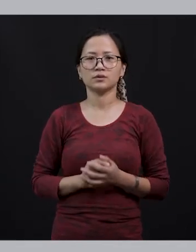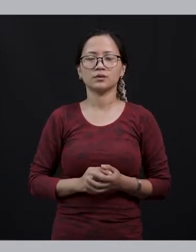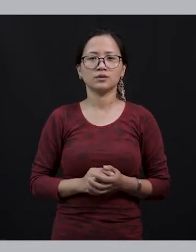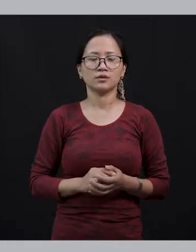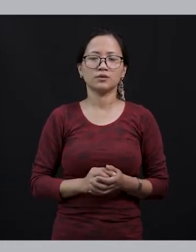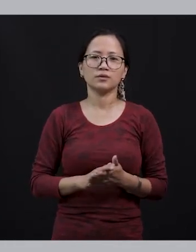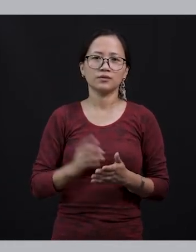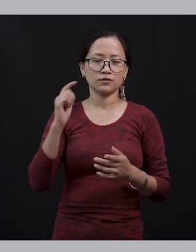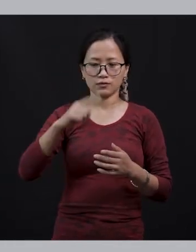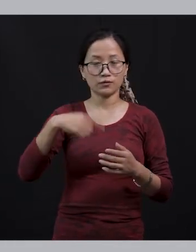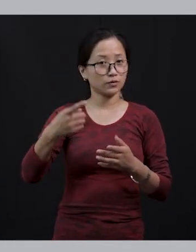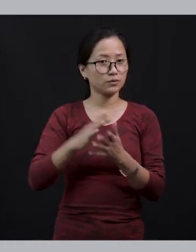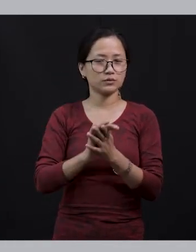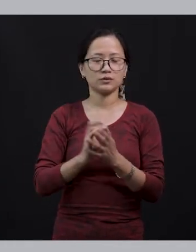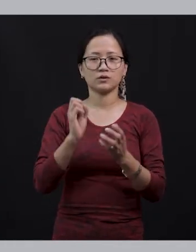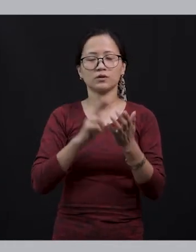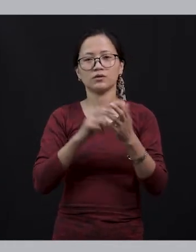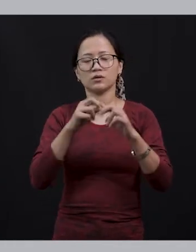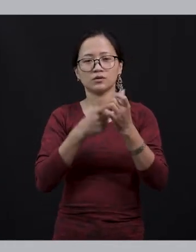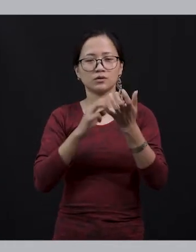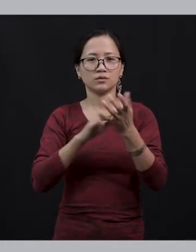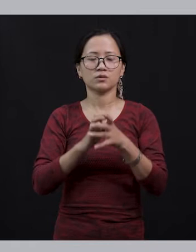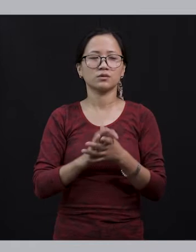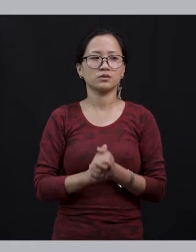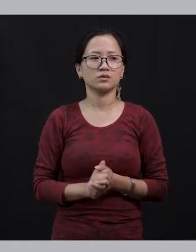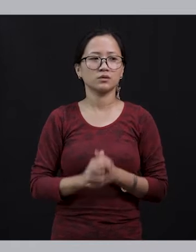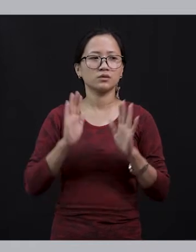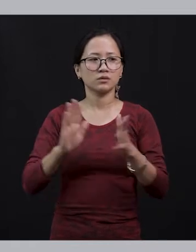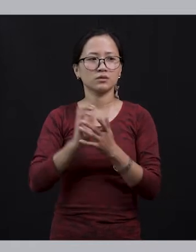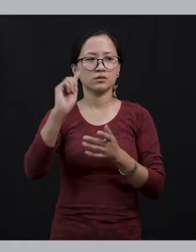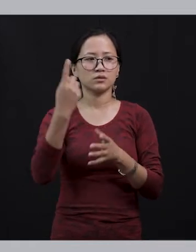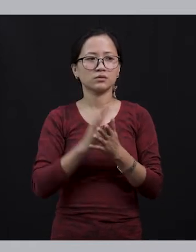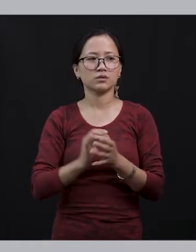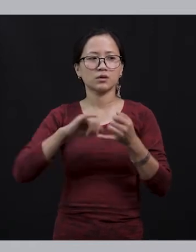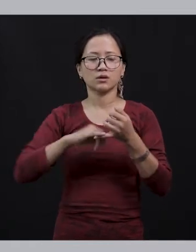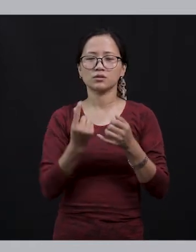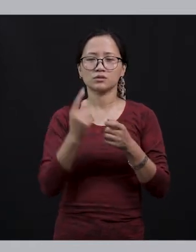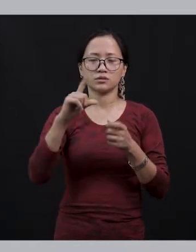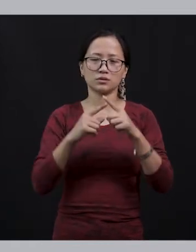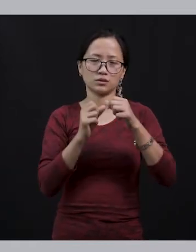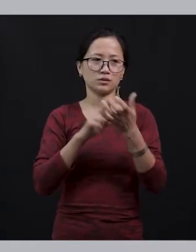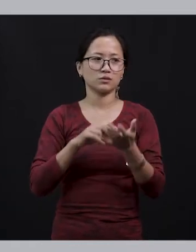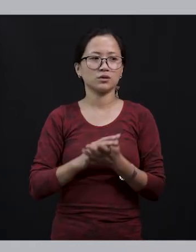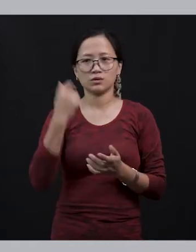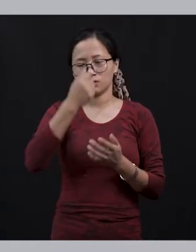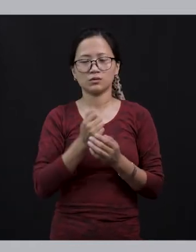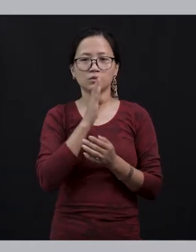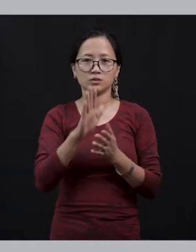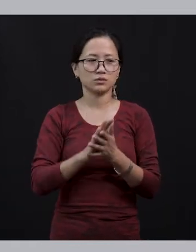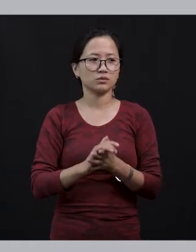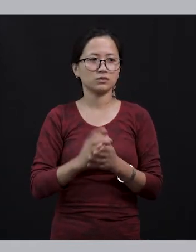military general of Muhammad Ghori was the first Sultan of Delhi Sultanate. He was the only Sultan who belonged to the Mamluk